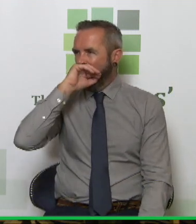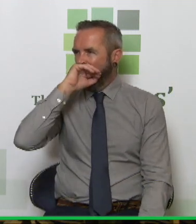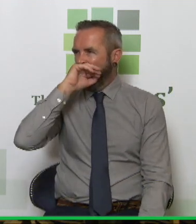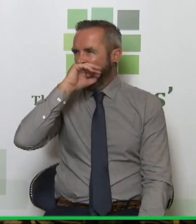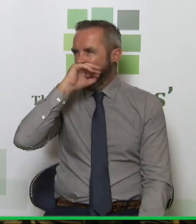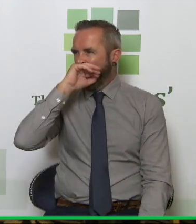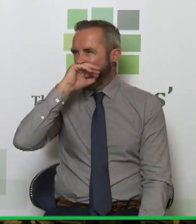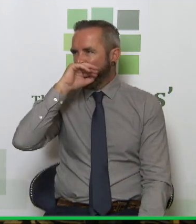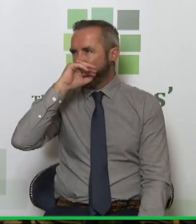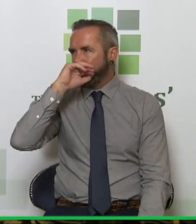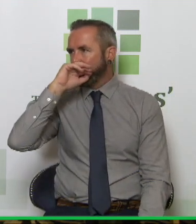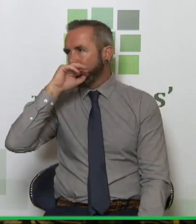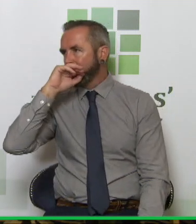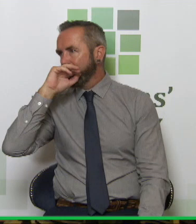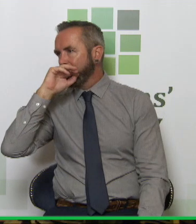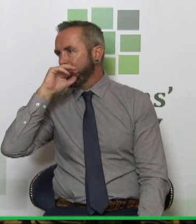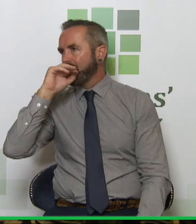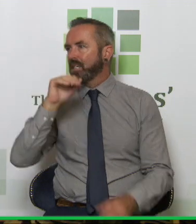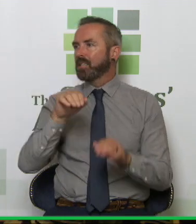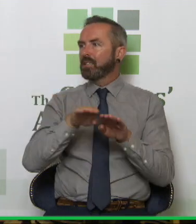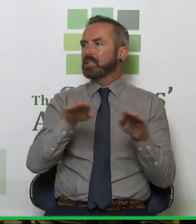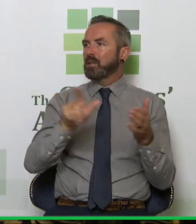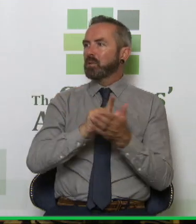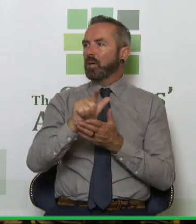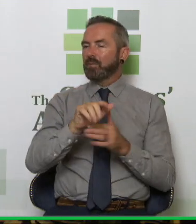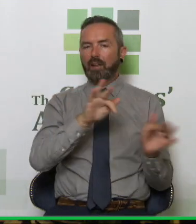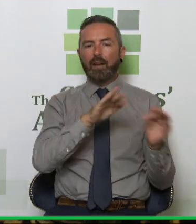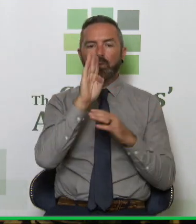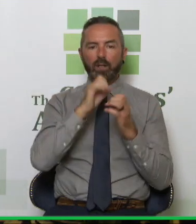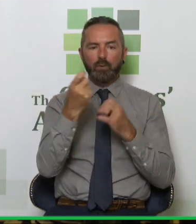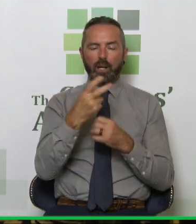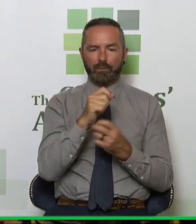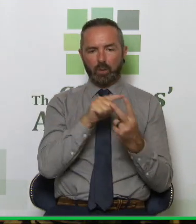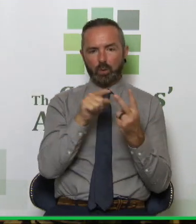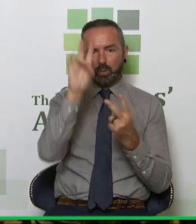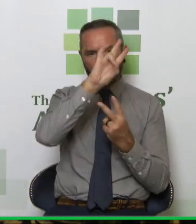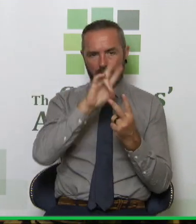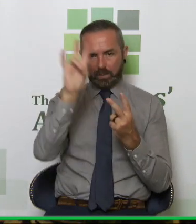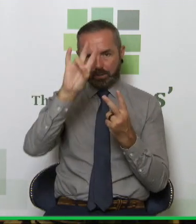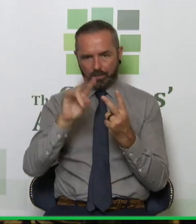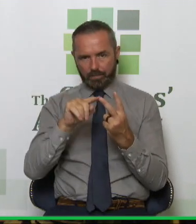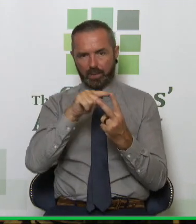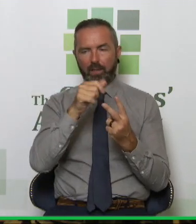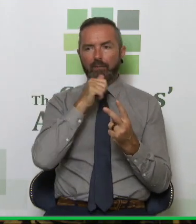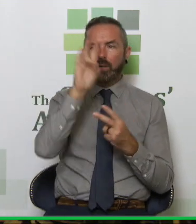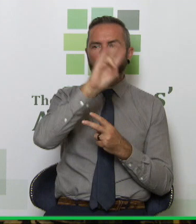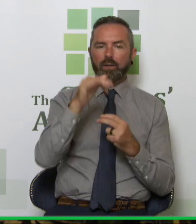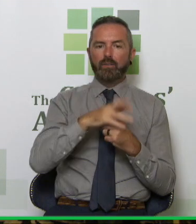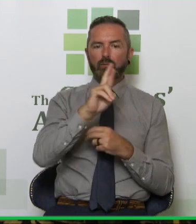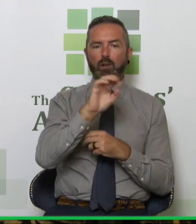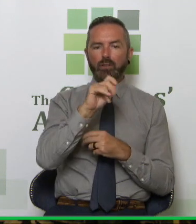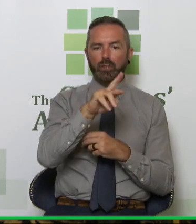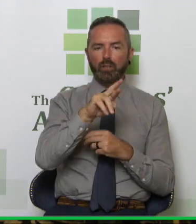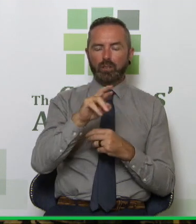Good afternoon. Good afternoon, everyone. And I have 2 questions. And the first question is for Roger and